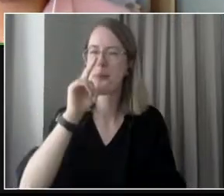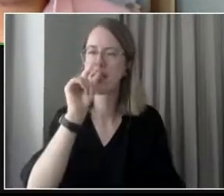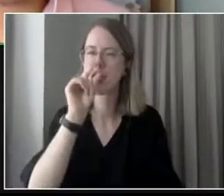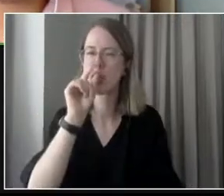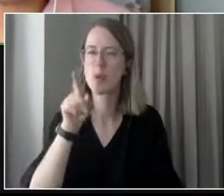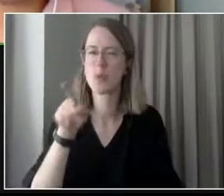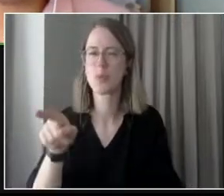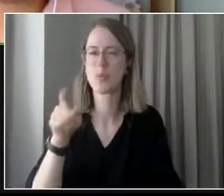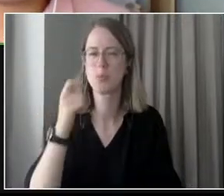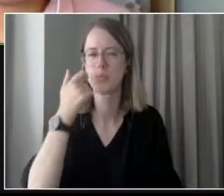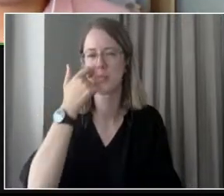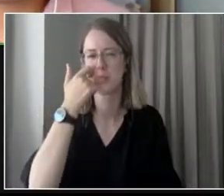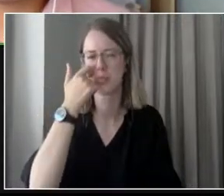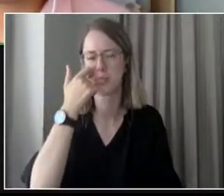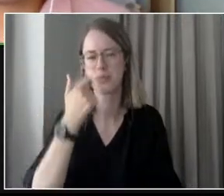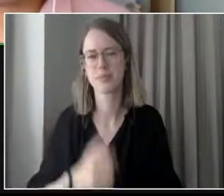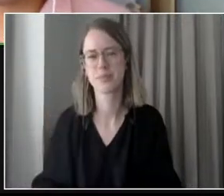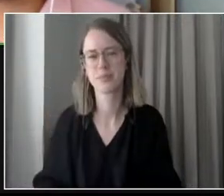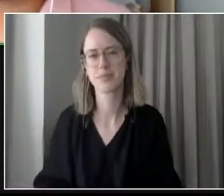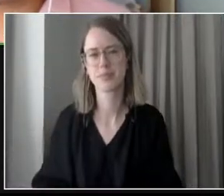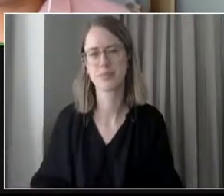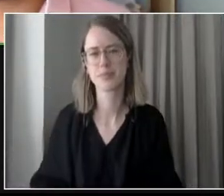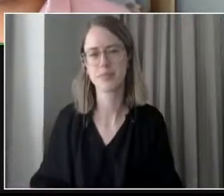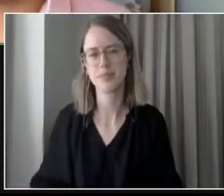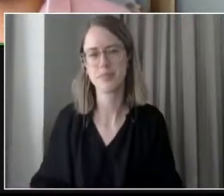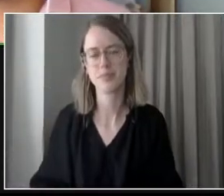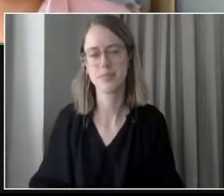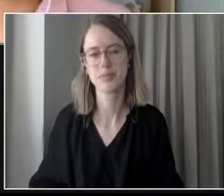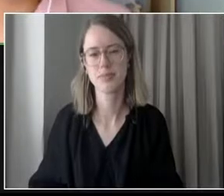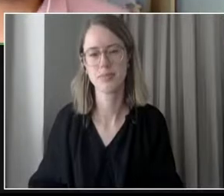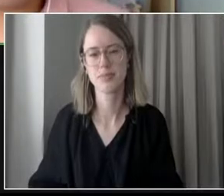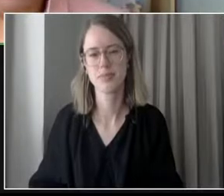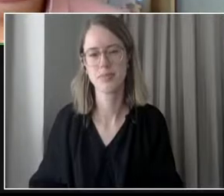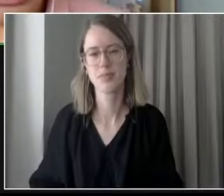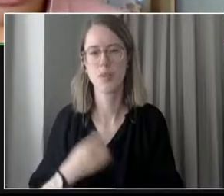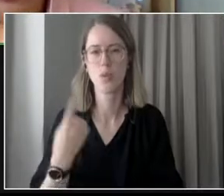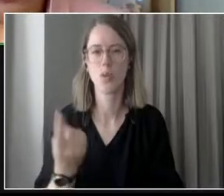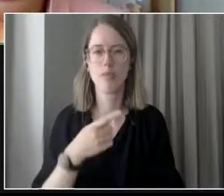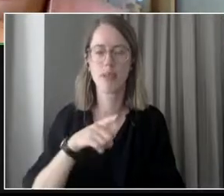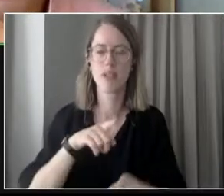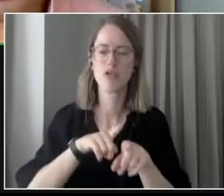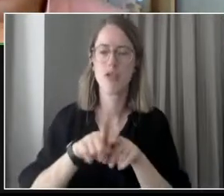think it's been something that we have been